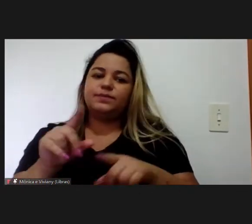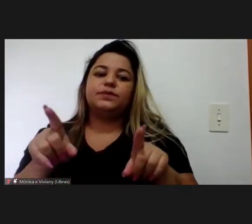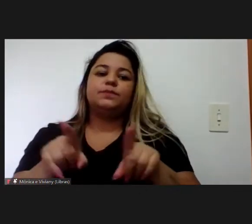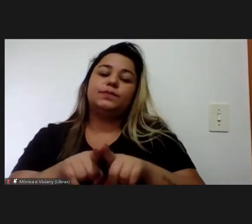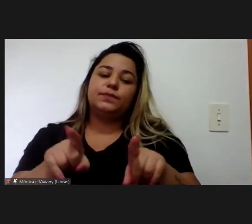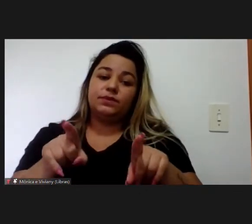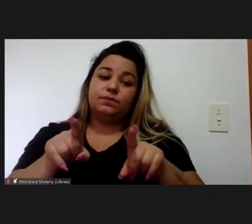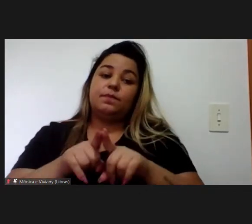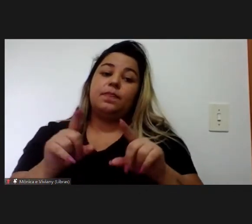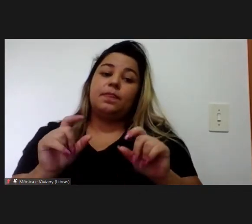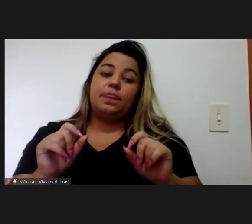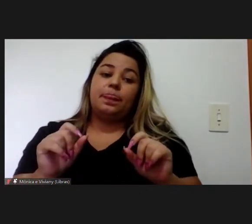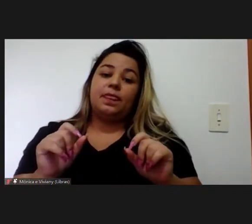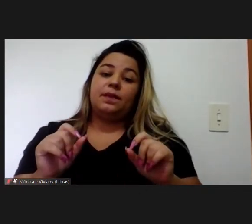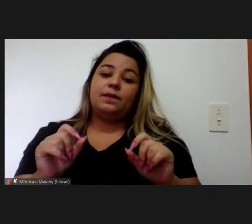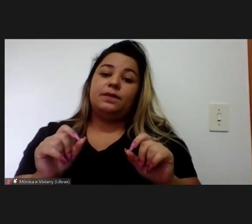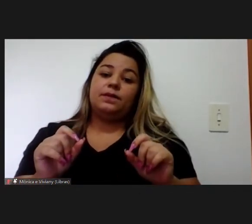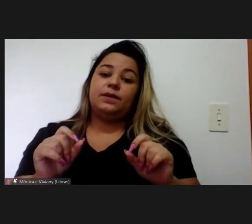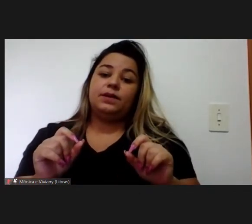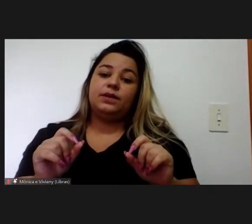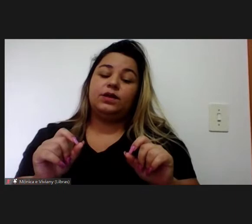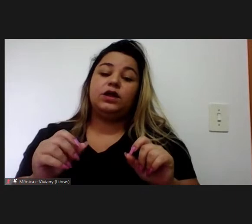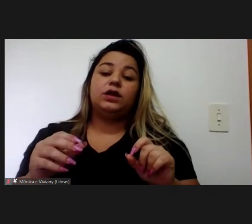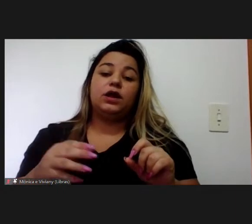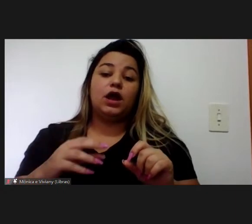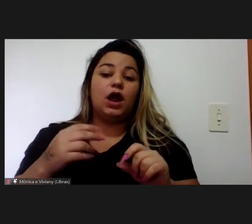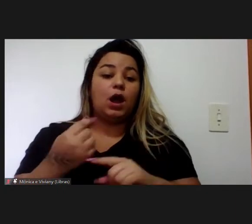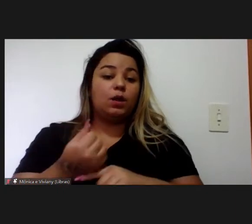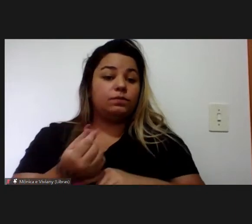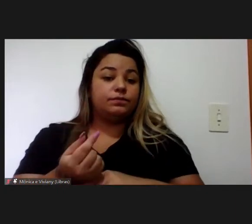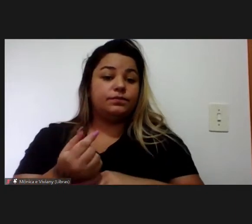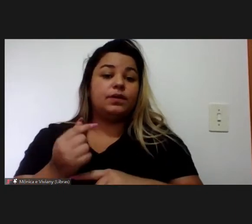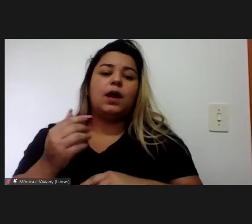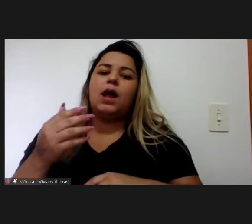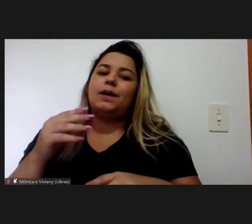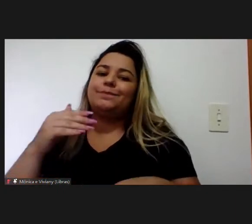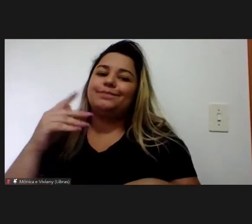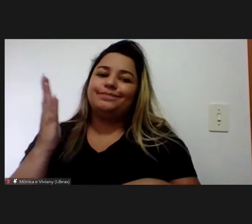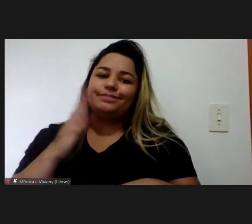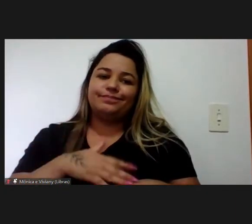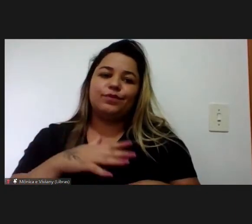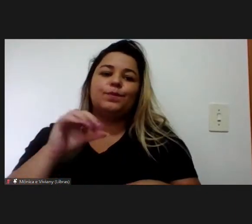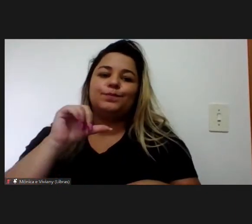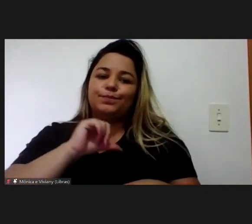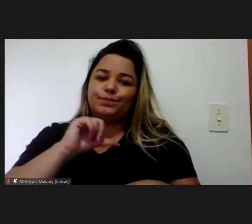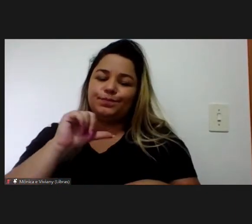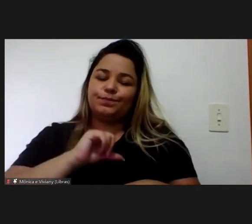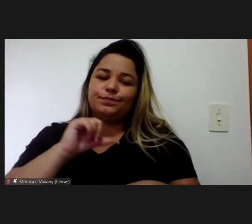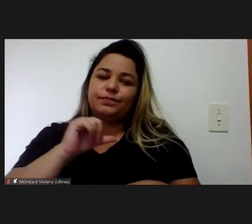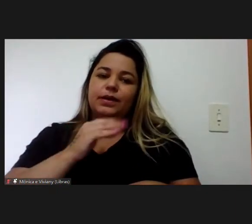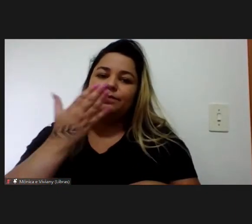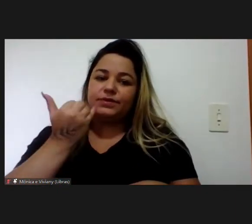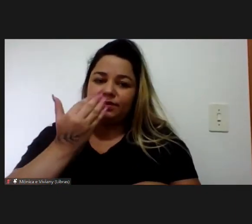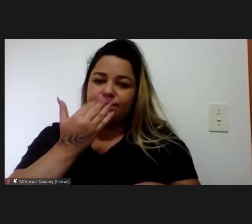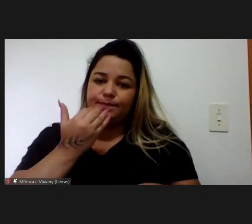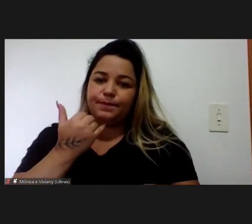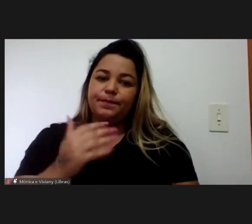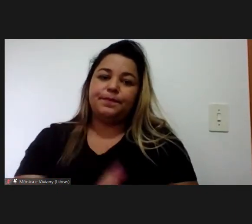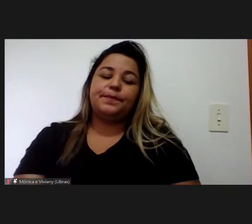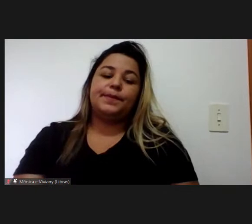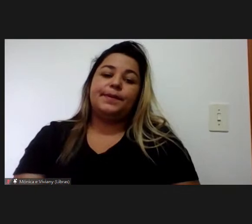the COVID-19, persisting in these economical and social barriers and sedentarism.